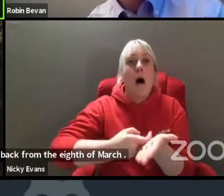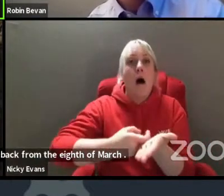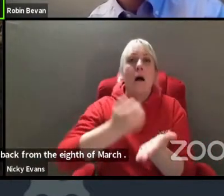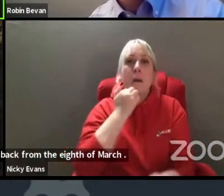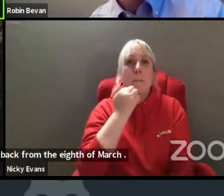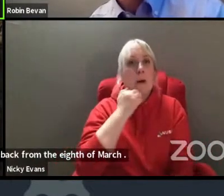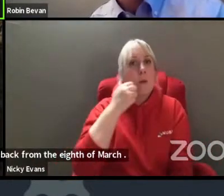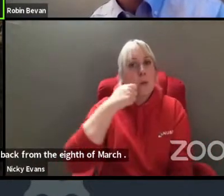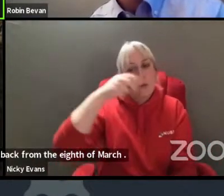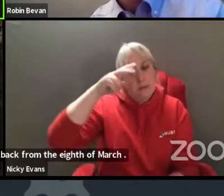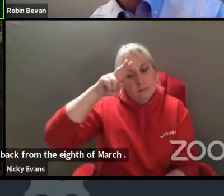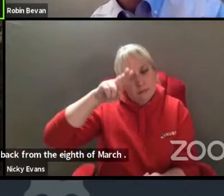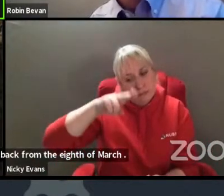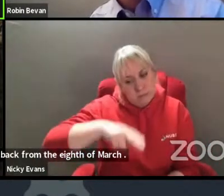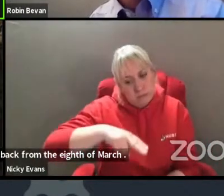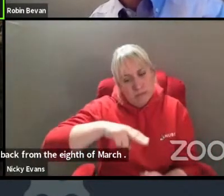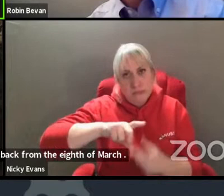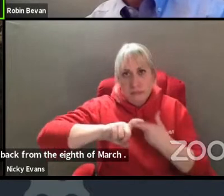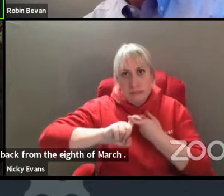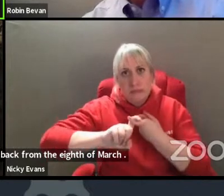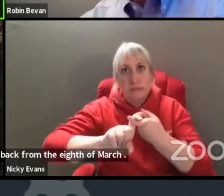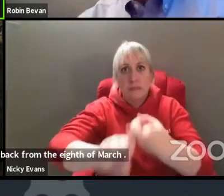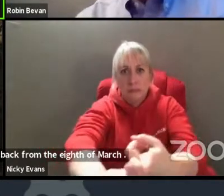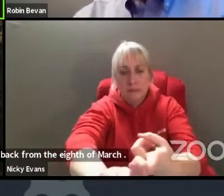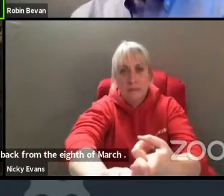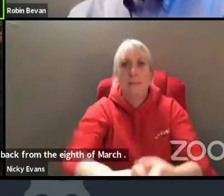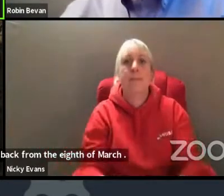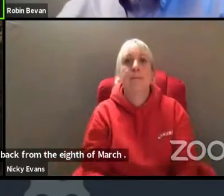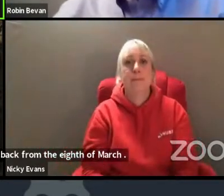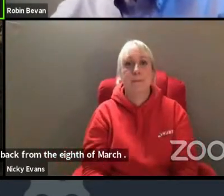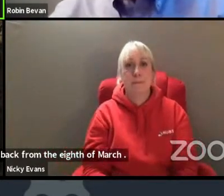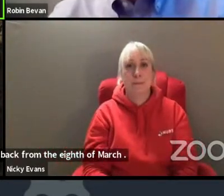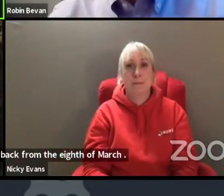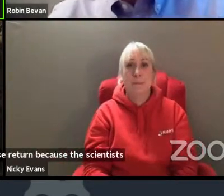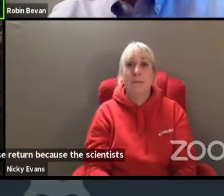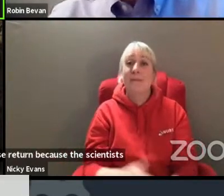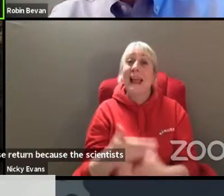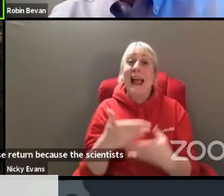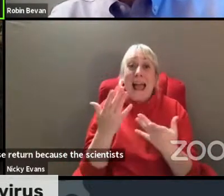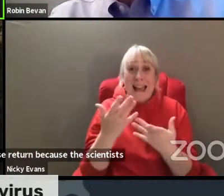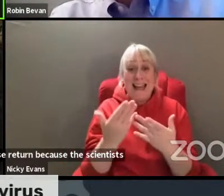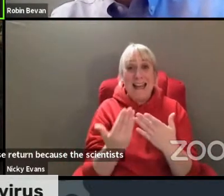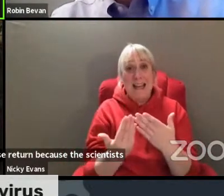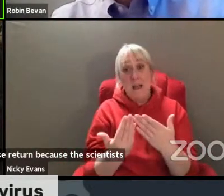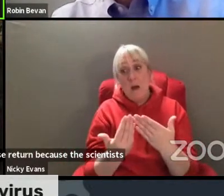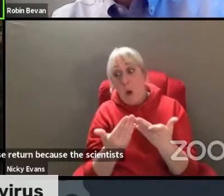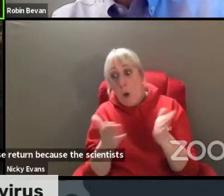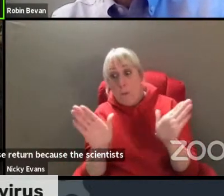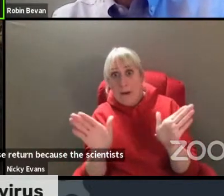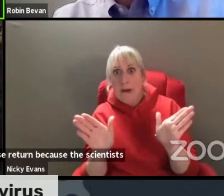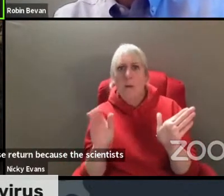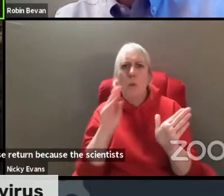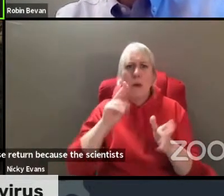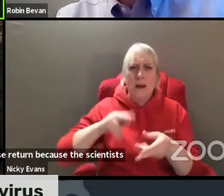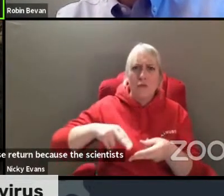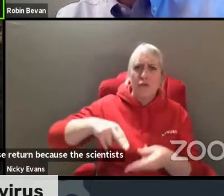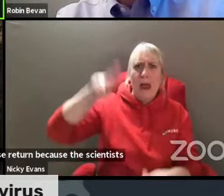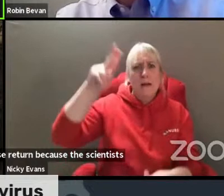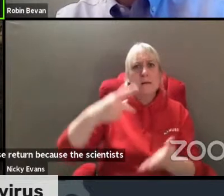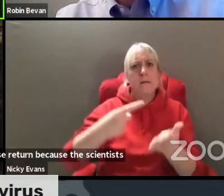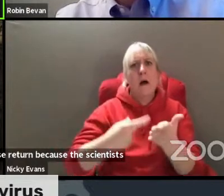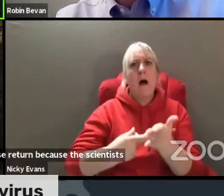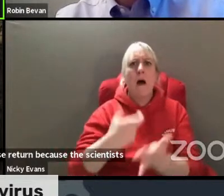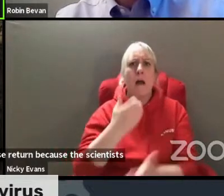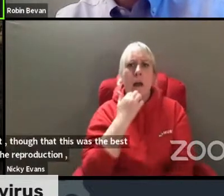school opening would, SAGE said in its minutes of the 11th of February, tend to raise the R rate. The Chief Medical Officer